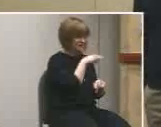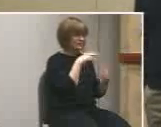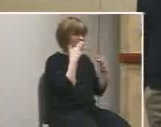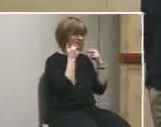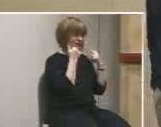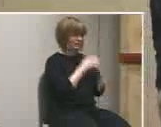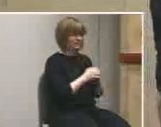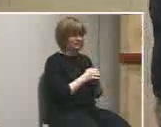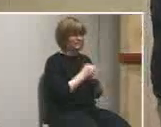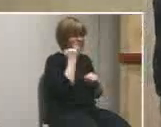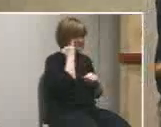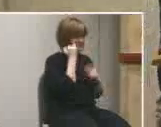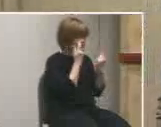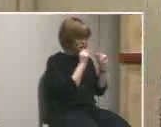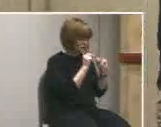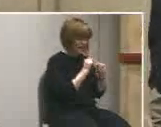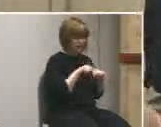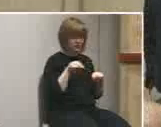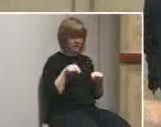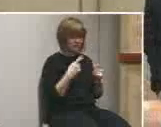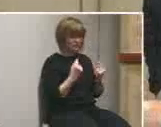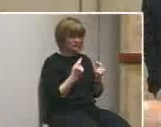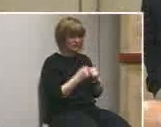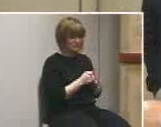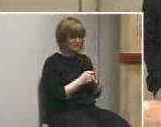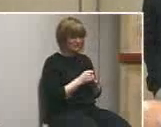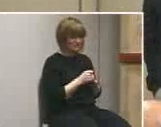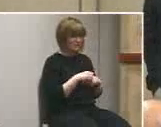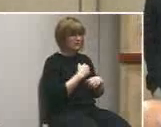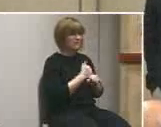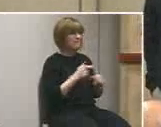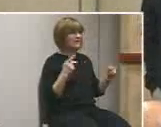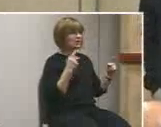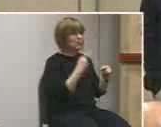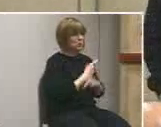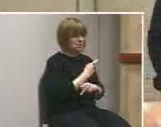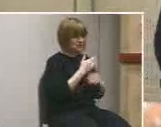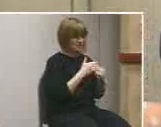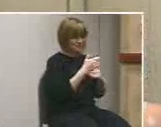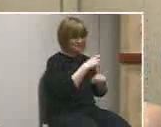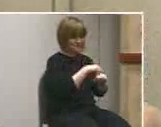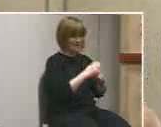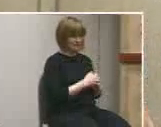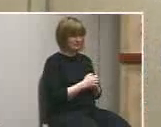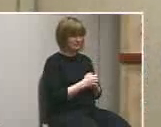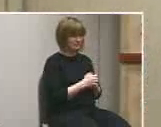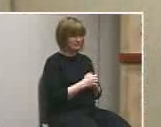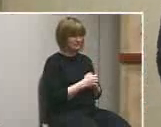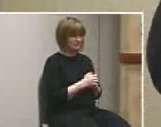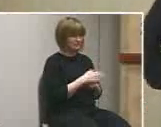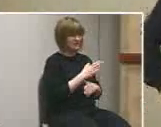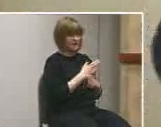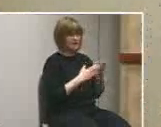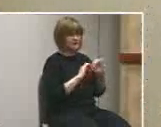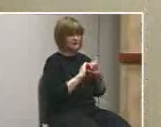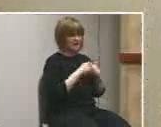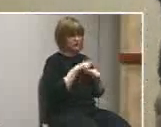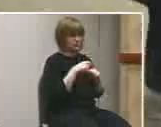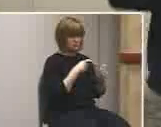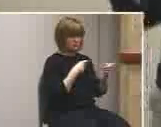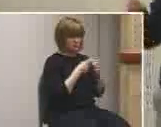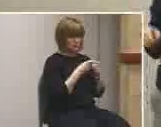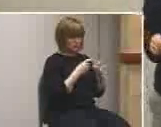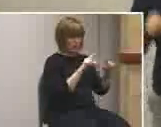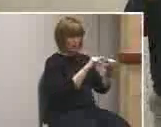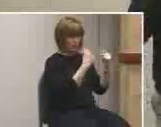try, what they're going to do is, I'd better make it even worse next time. So somehow you've got to control